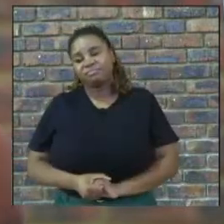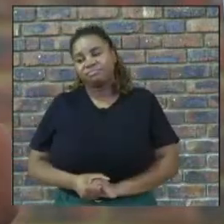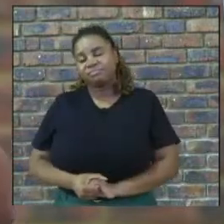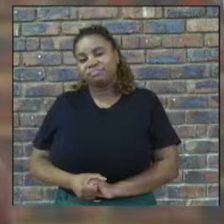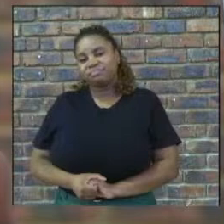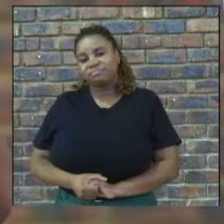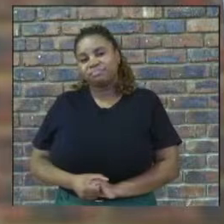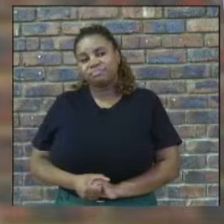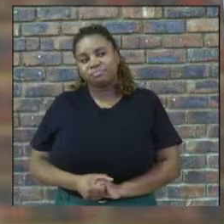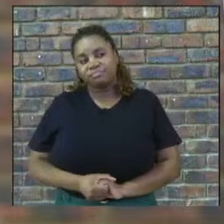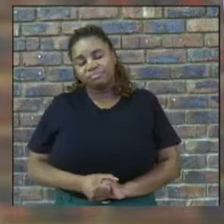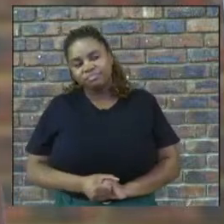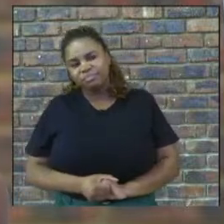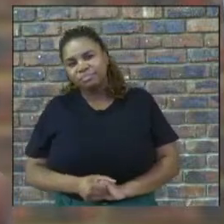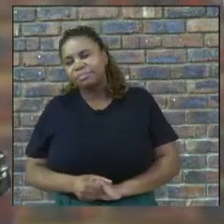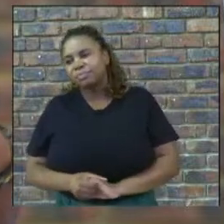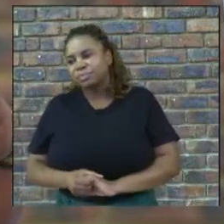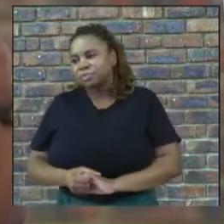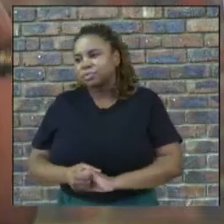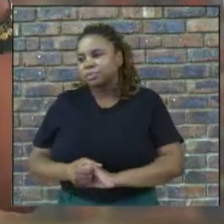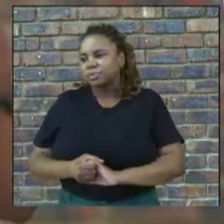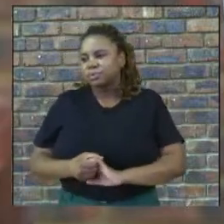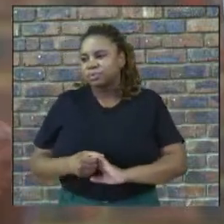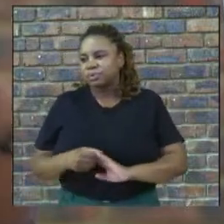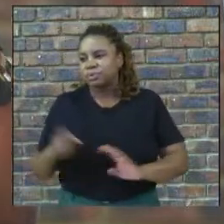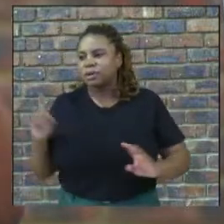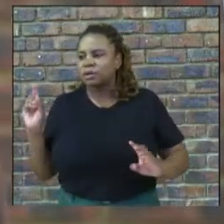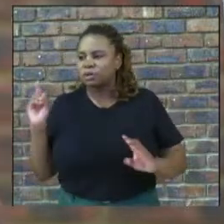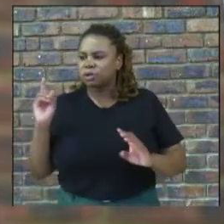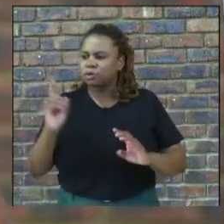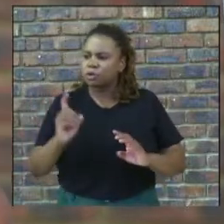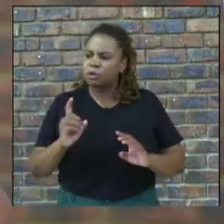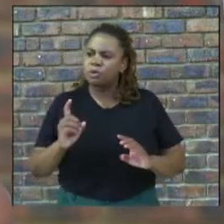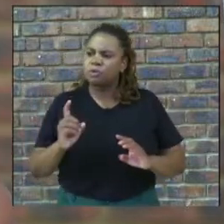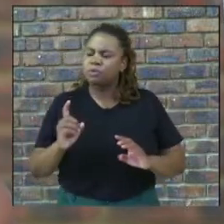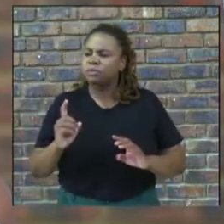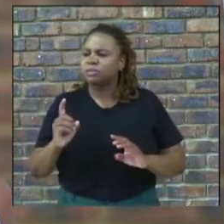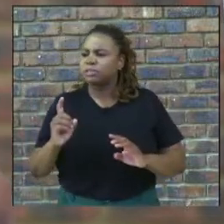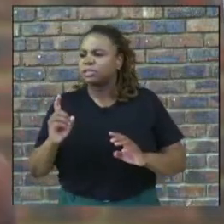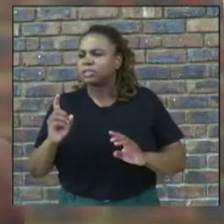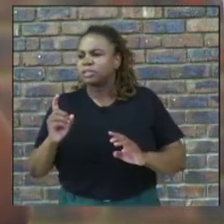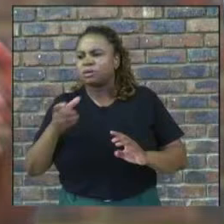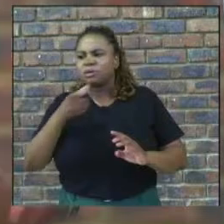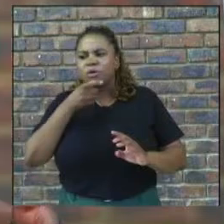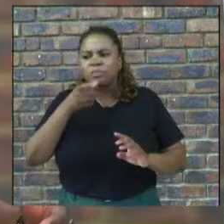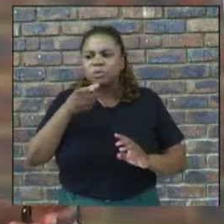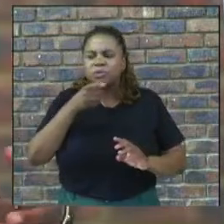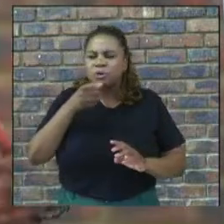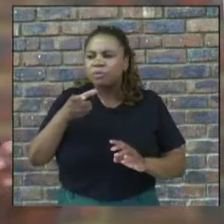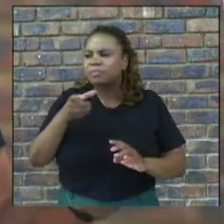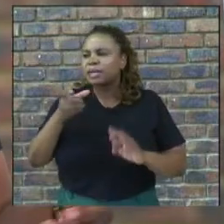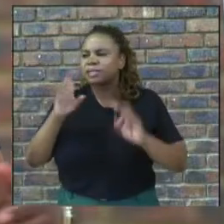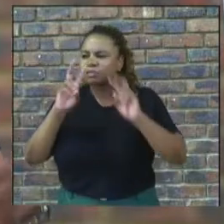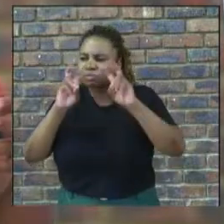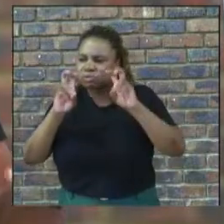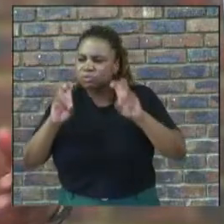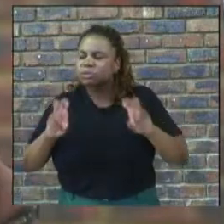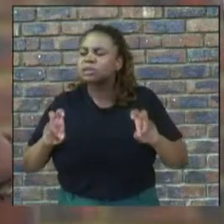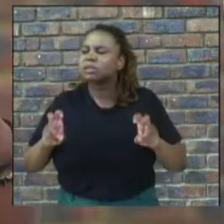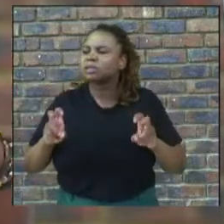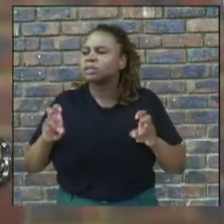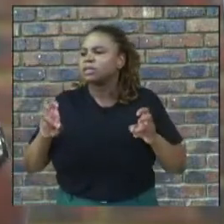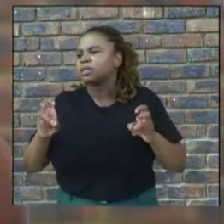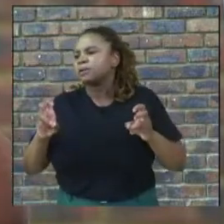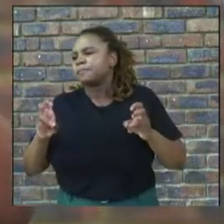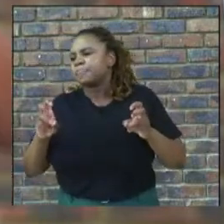where you can express your views so that you are responded to immediately. Somebody was asking about the issue